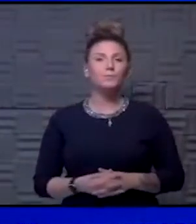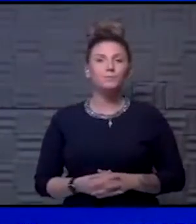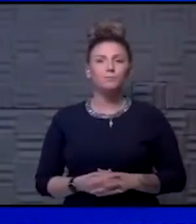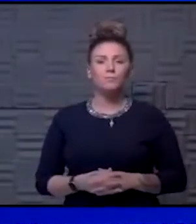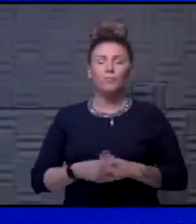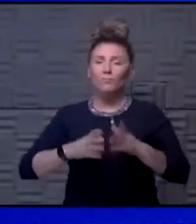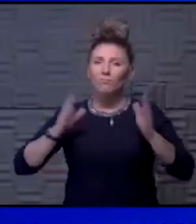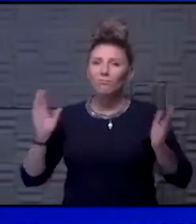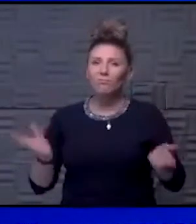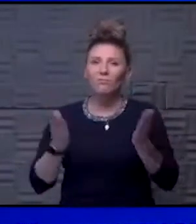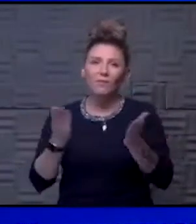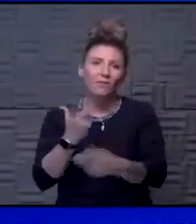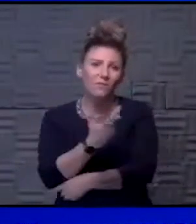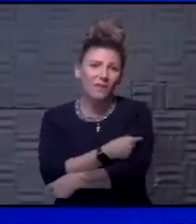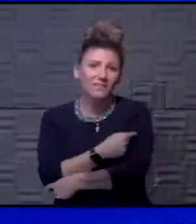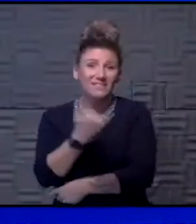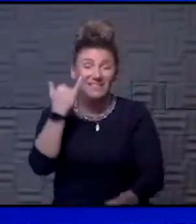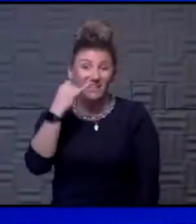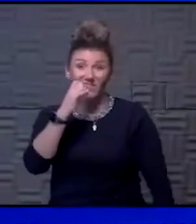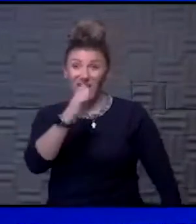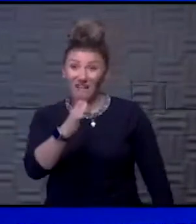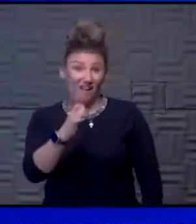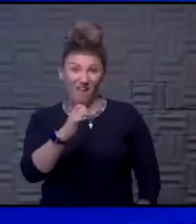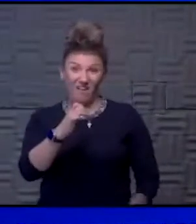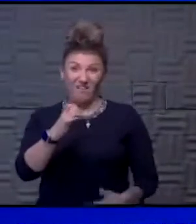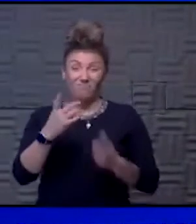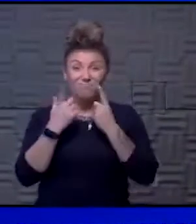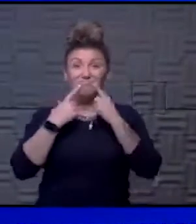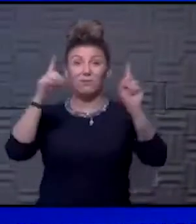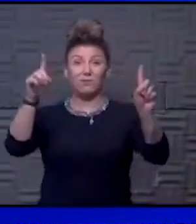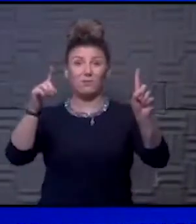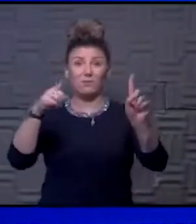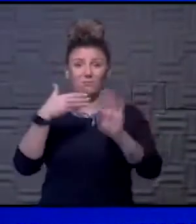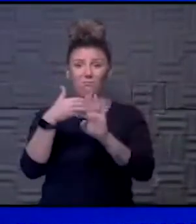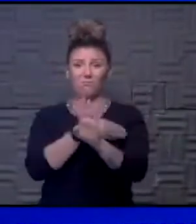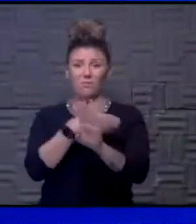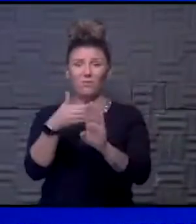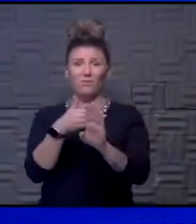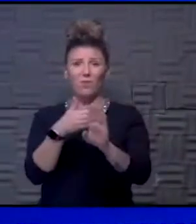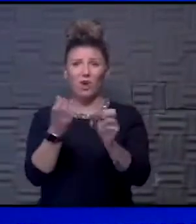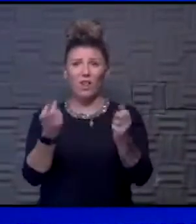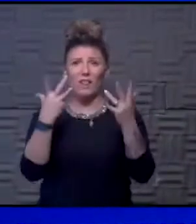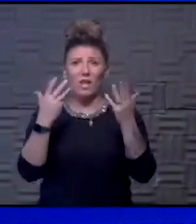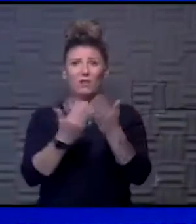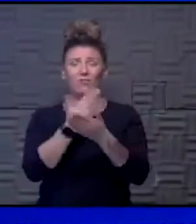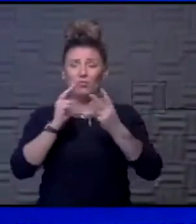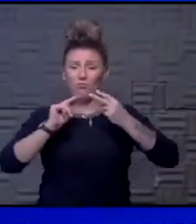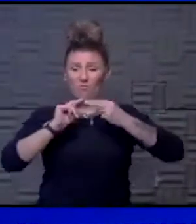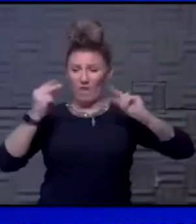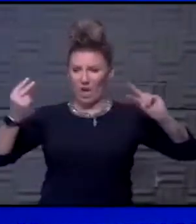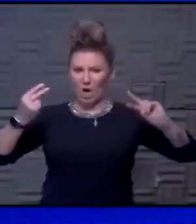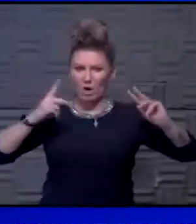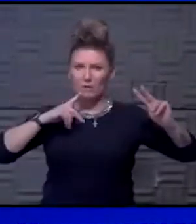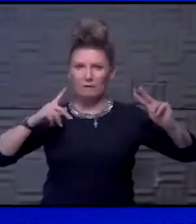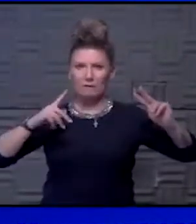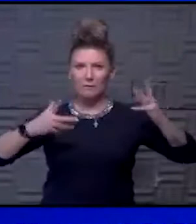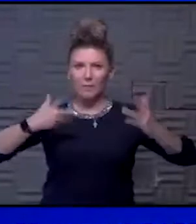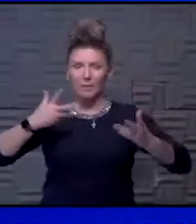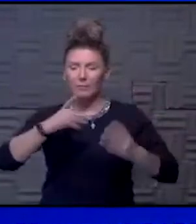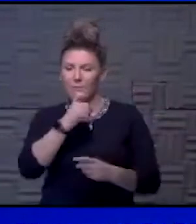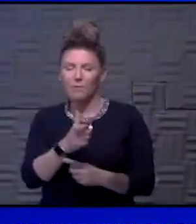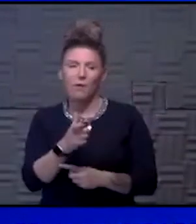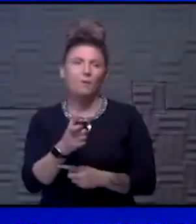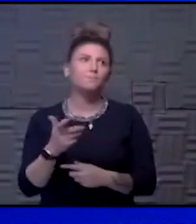push vaccination. If we don't get there and get there before we end up with a lot of new variants that may not